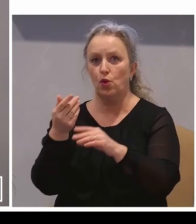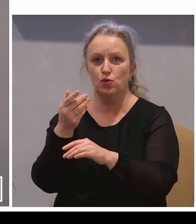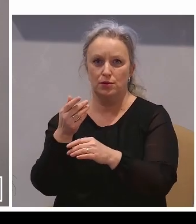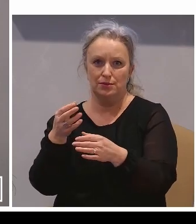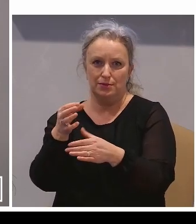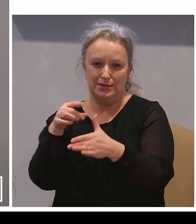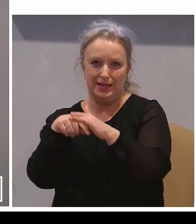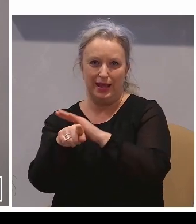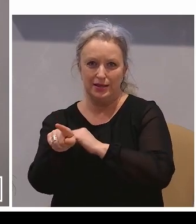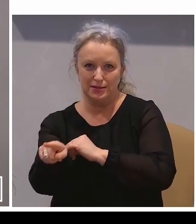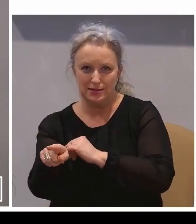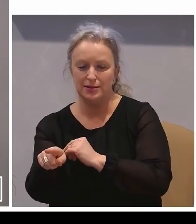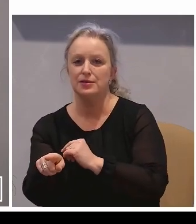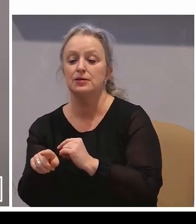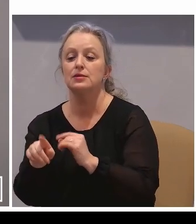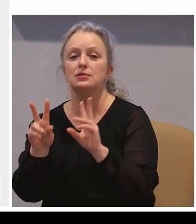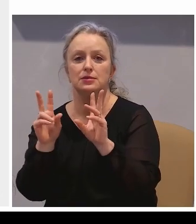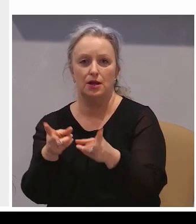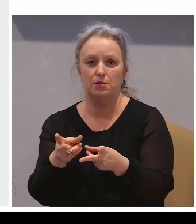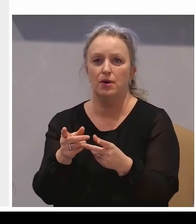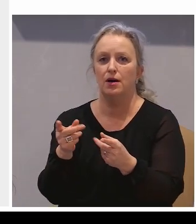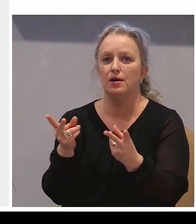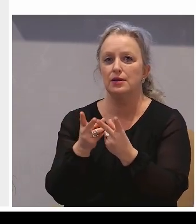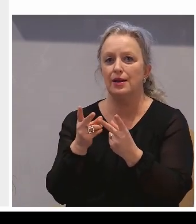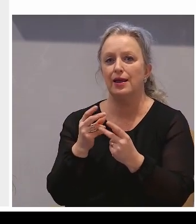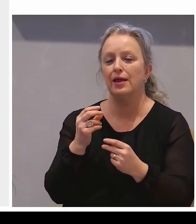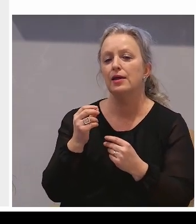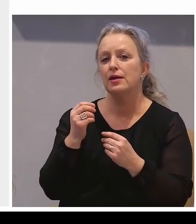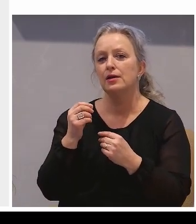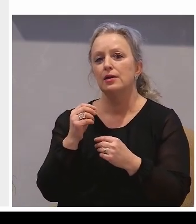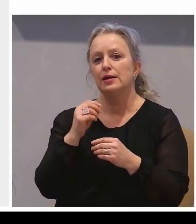also have Y material in the chromosome.